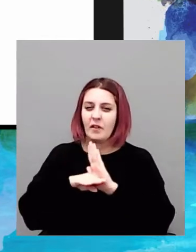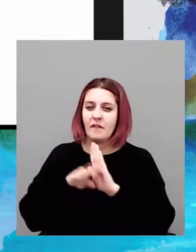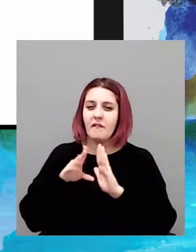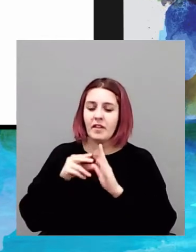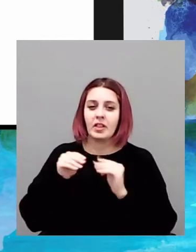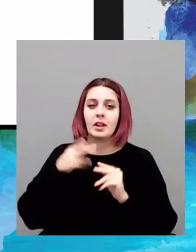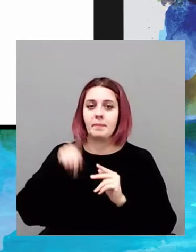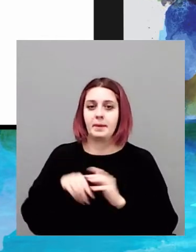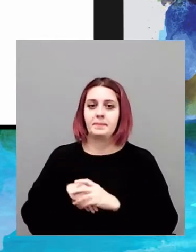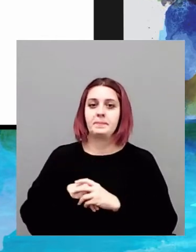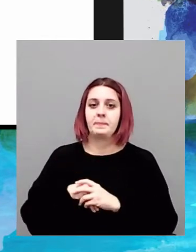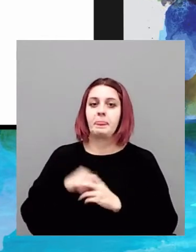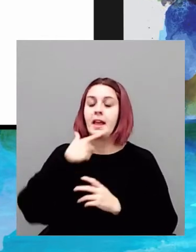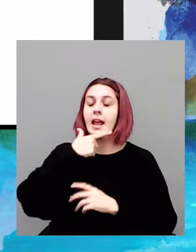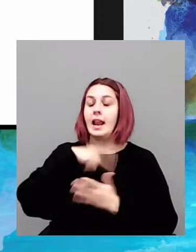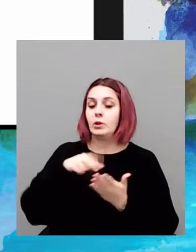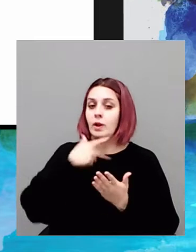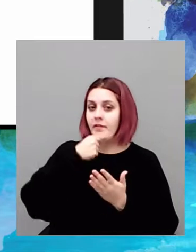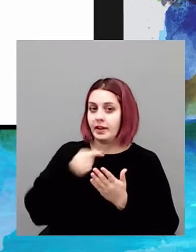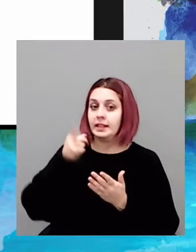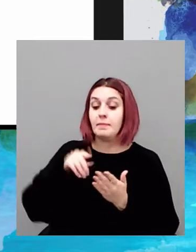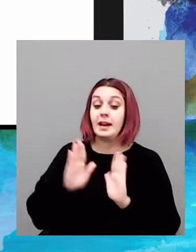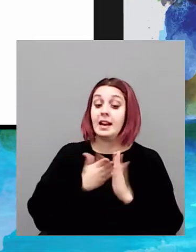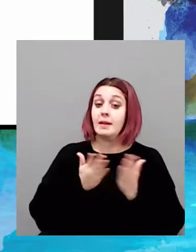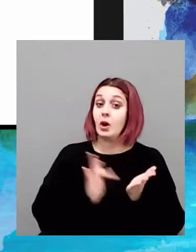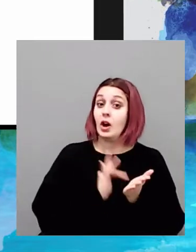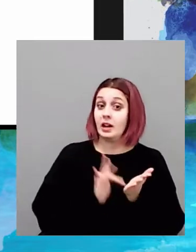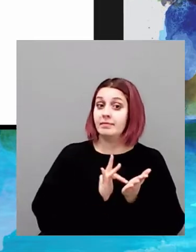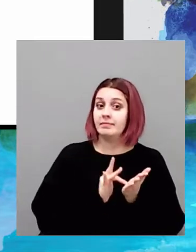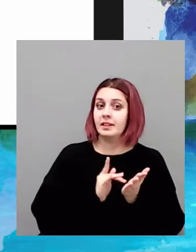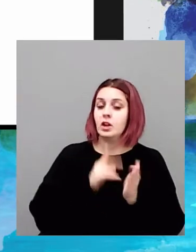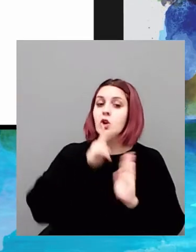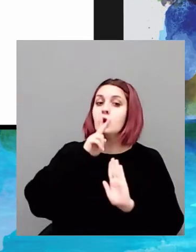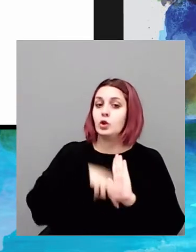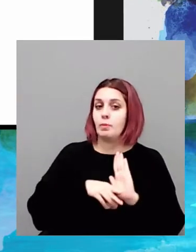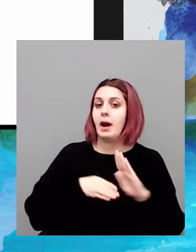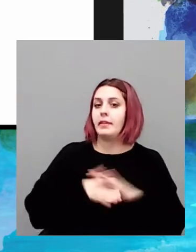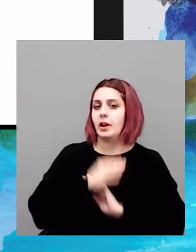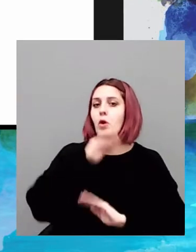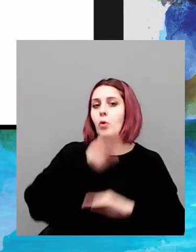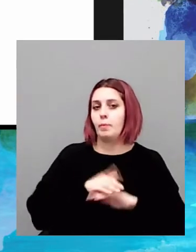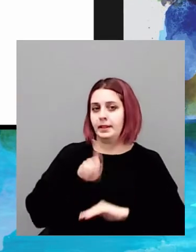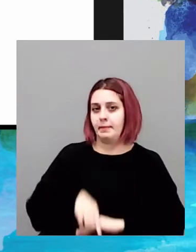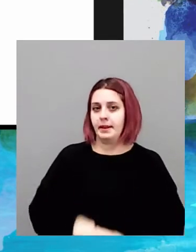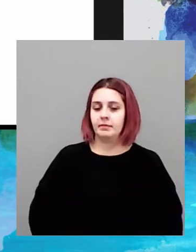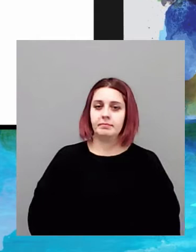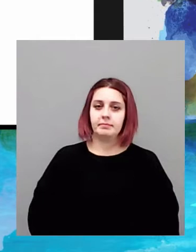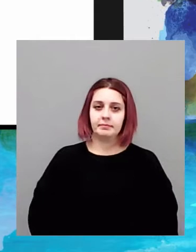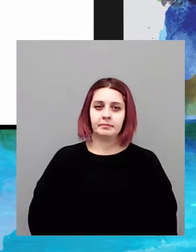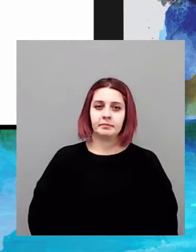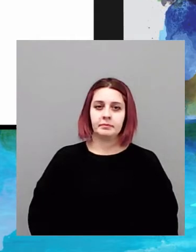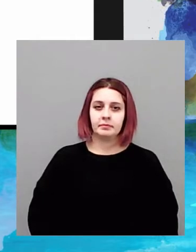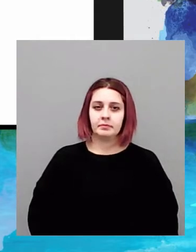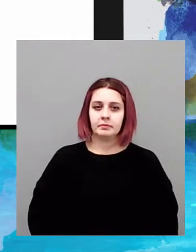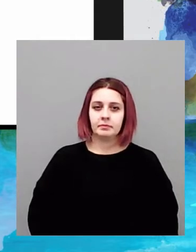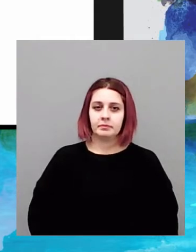and these self-evaluations. And the ebooks also are accessible and